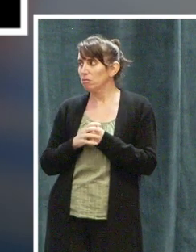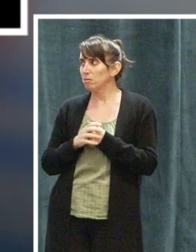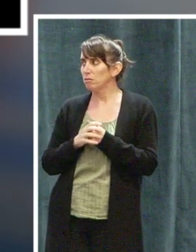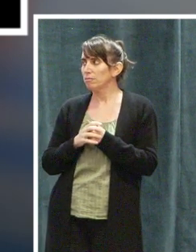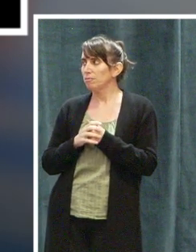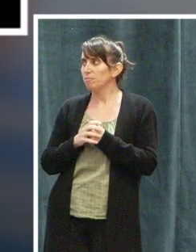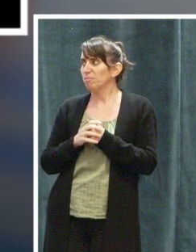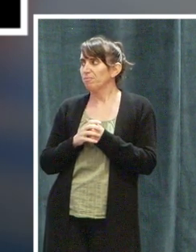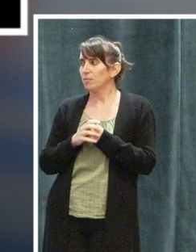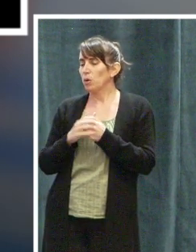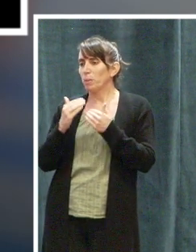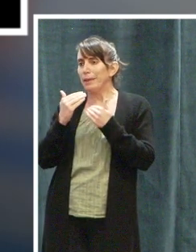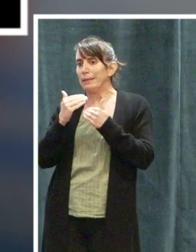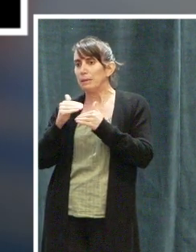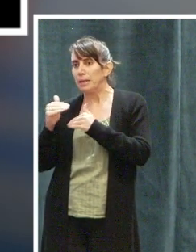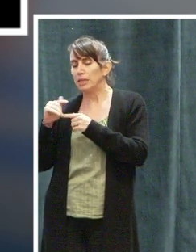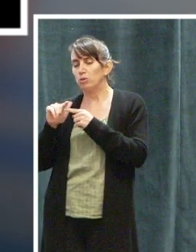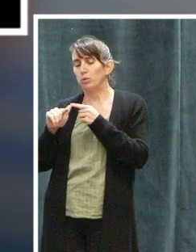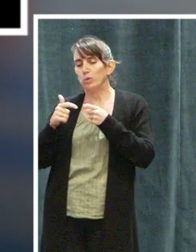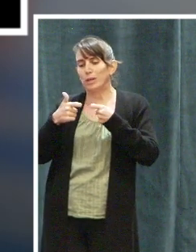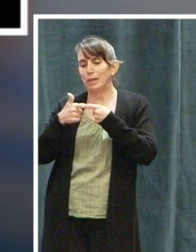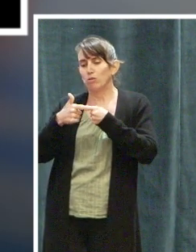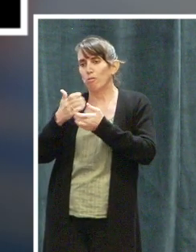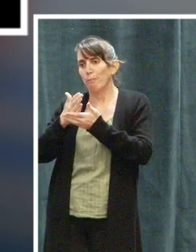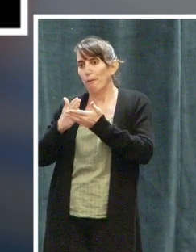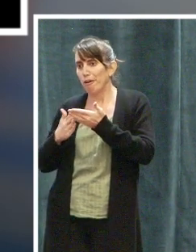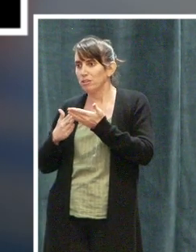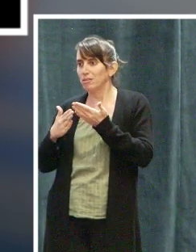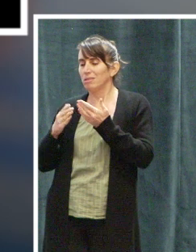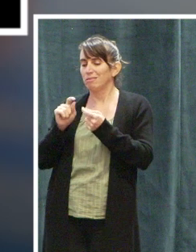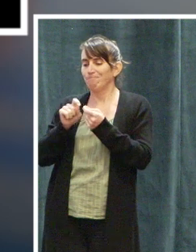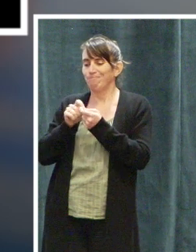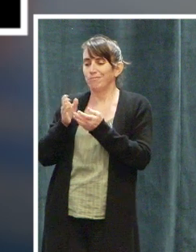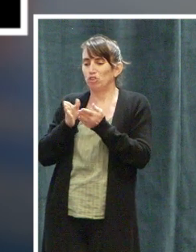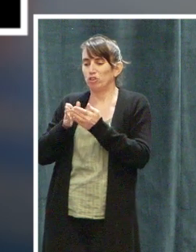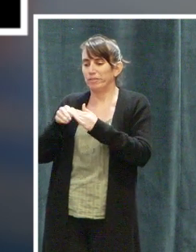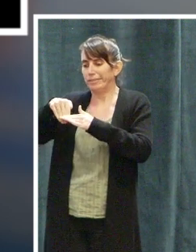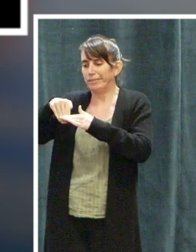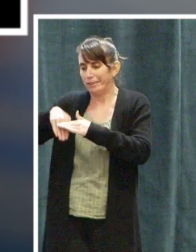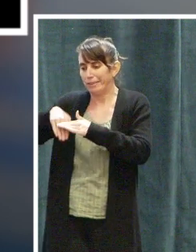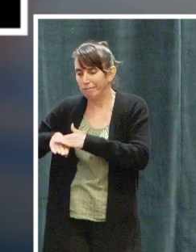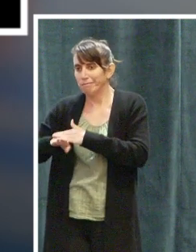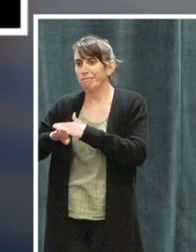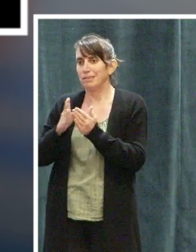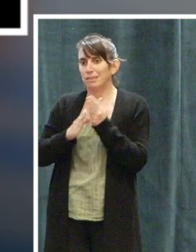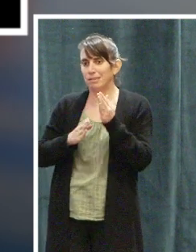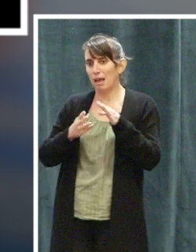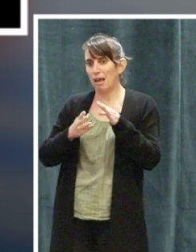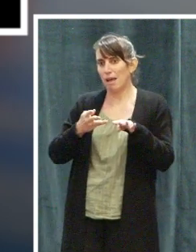to some electrical components and some venting